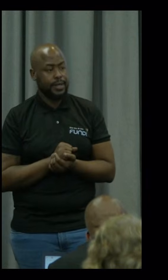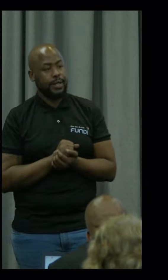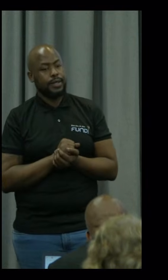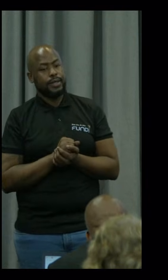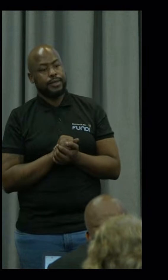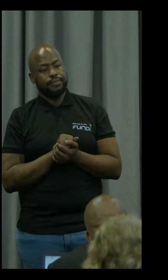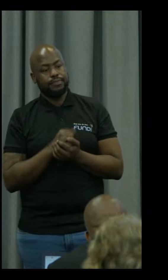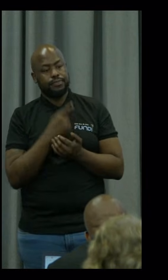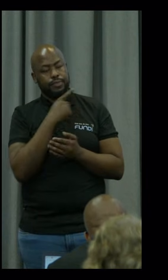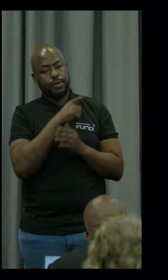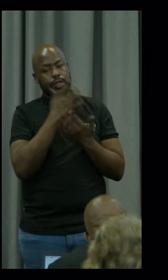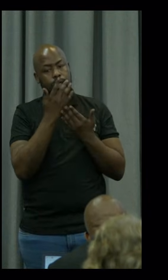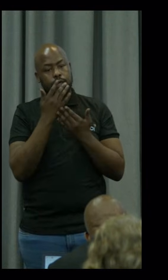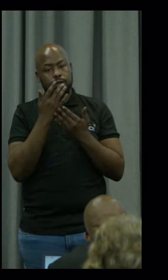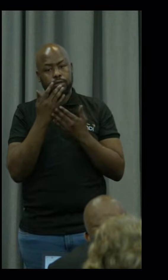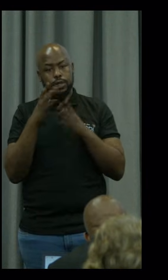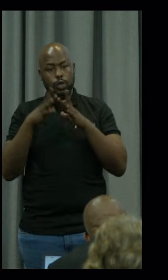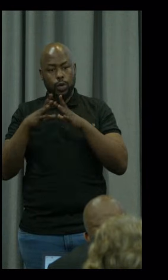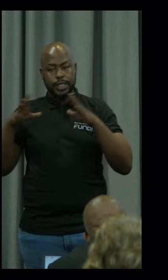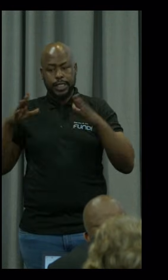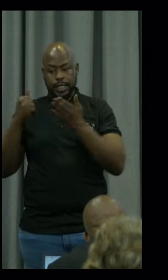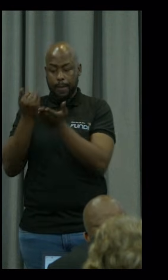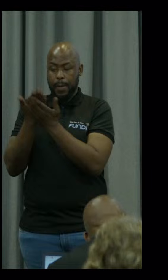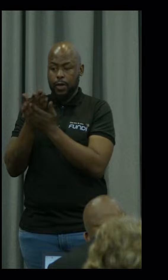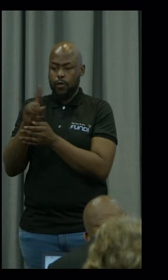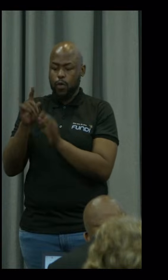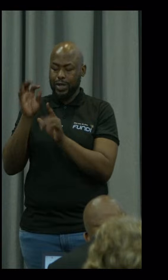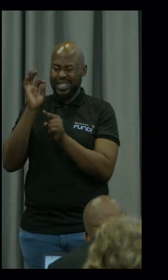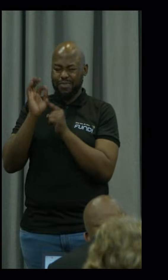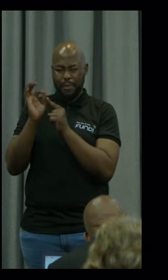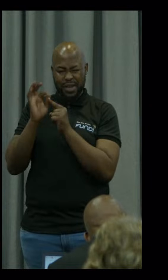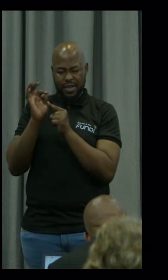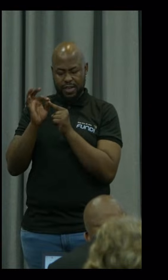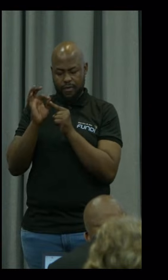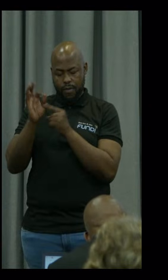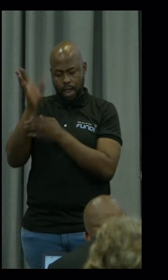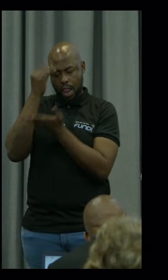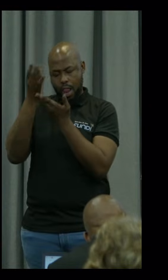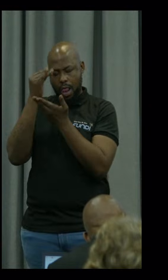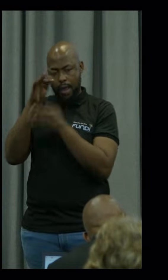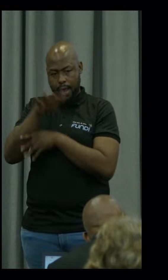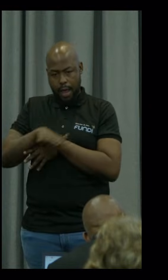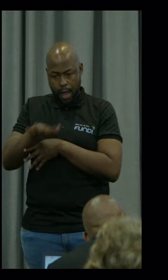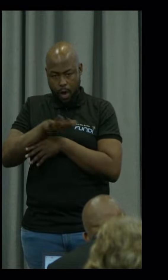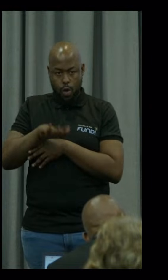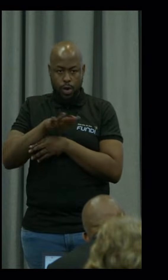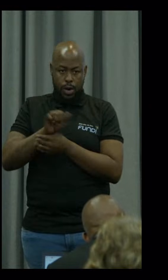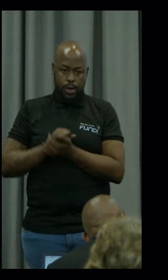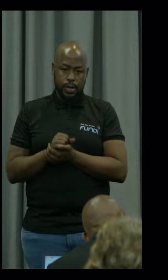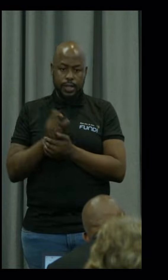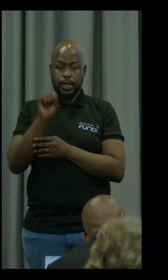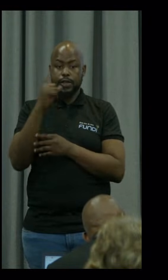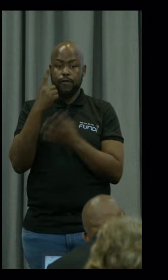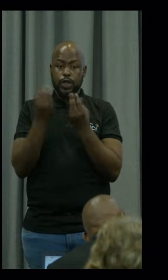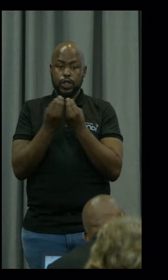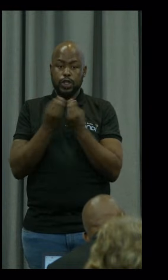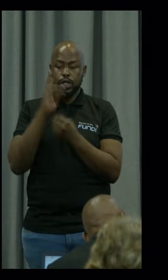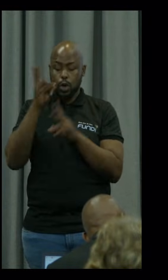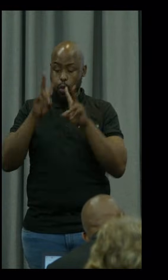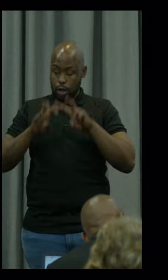Maximum ideal size applicable to a specific learning area or phase. That's the first thing we look